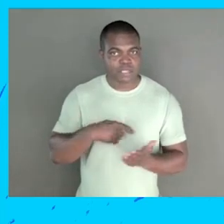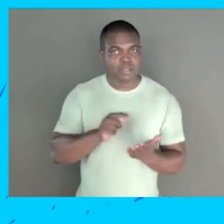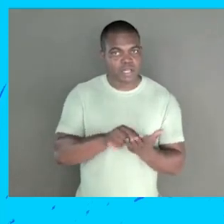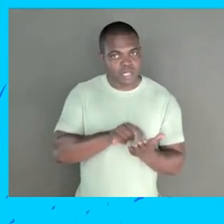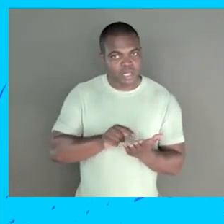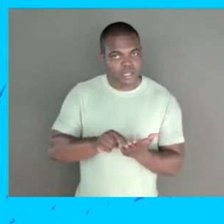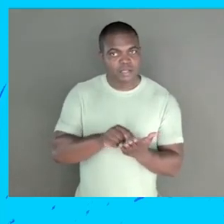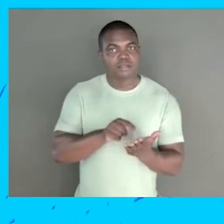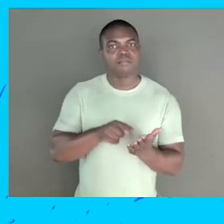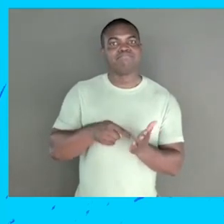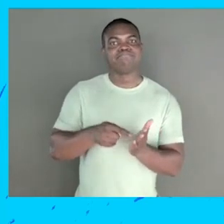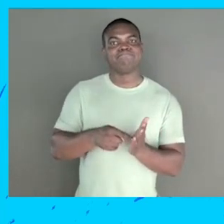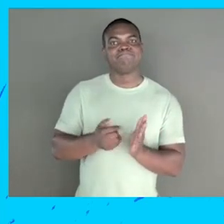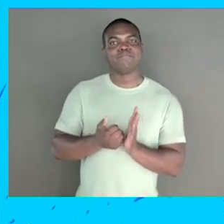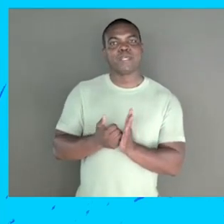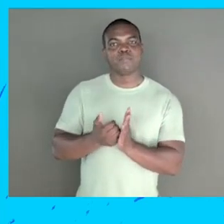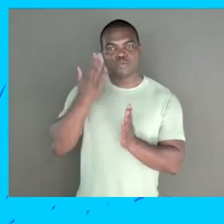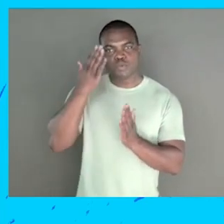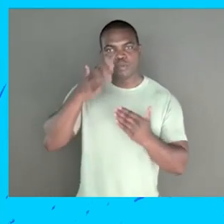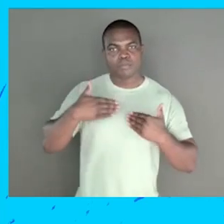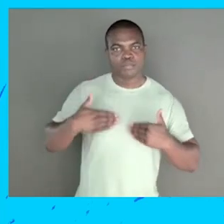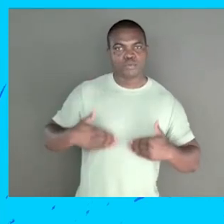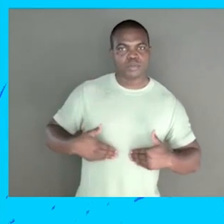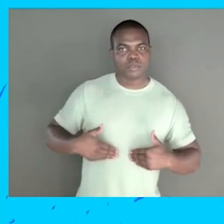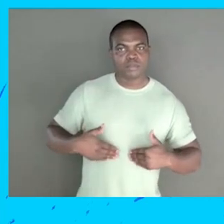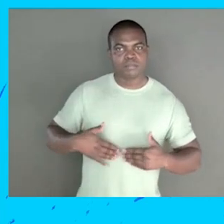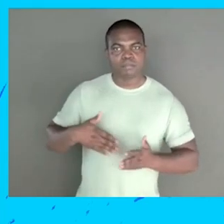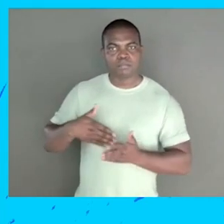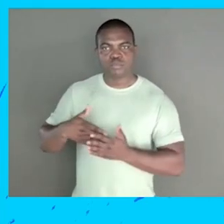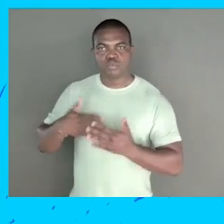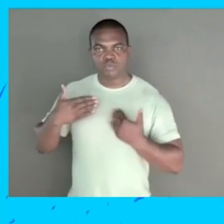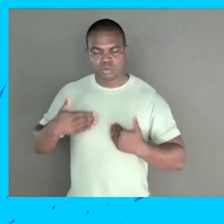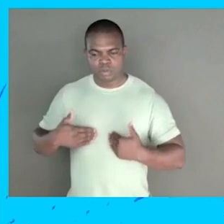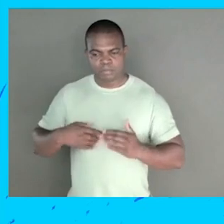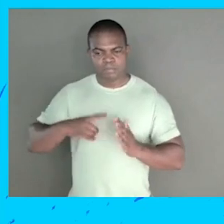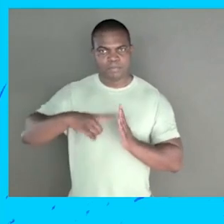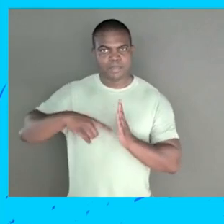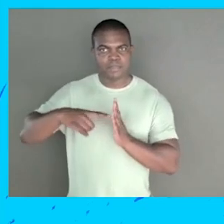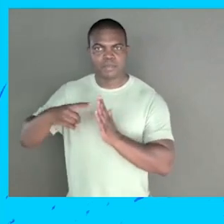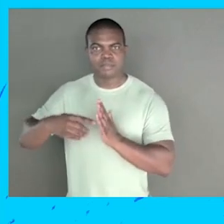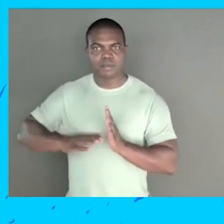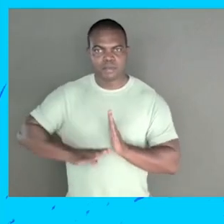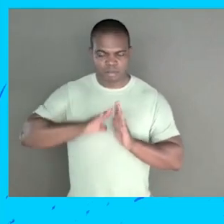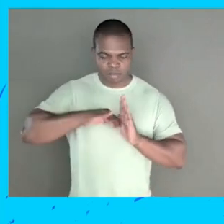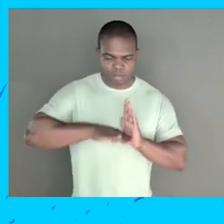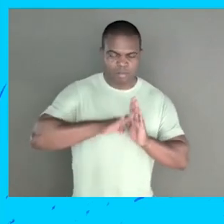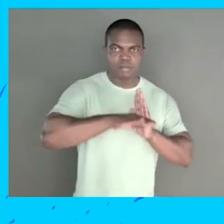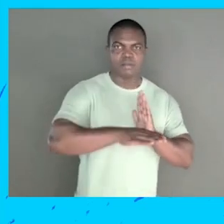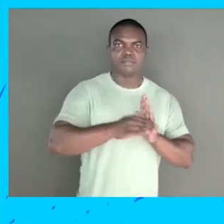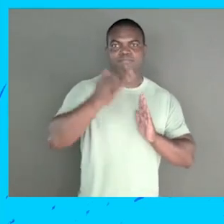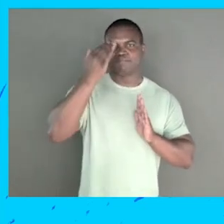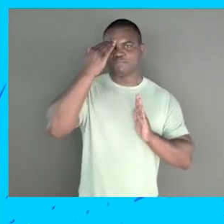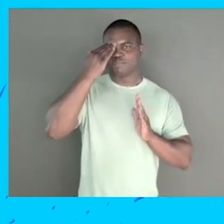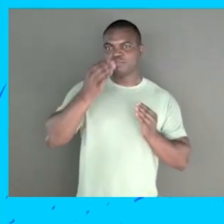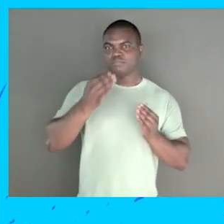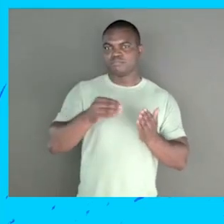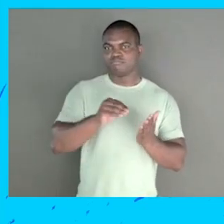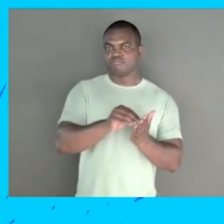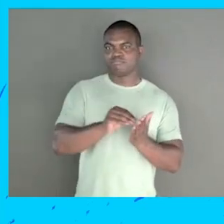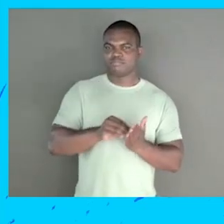an account and choose an Aki friend like me to accompany you. This is your monthly menstruation